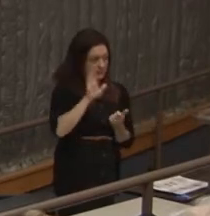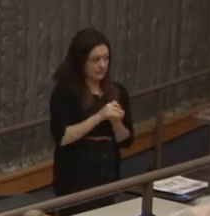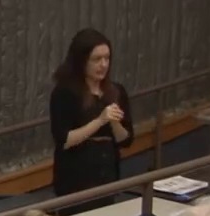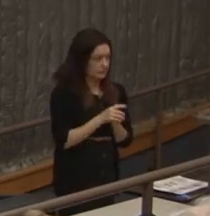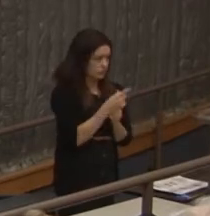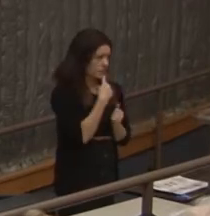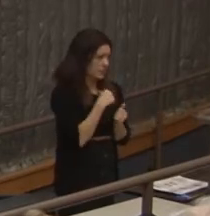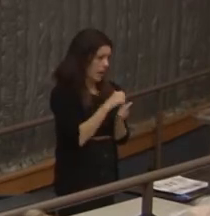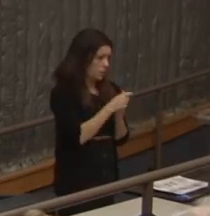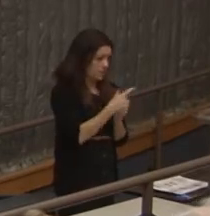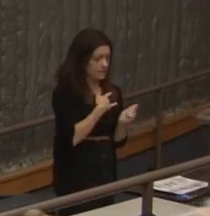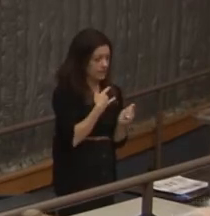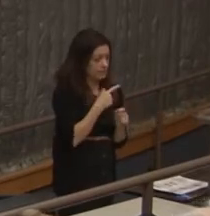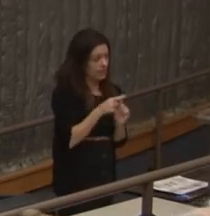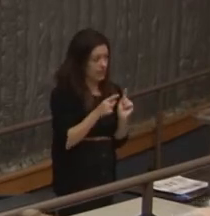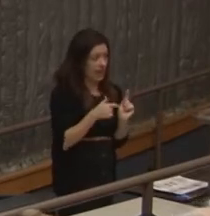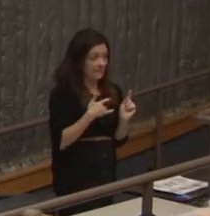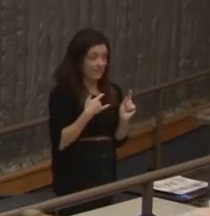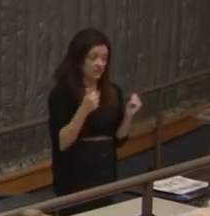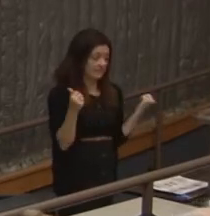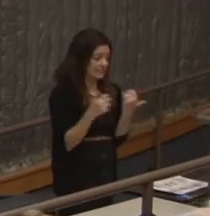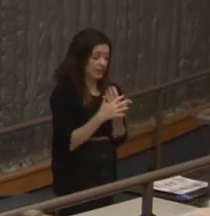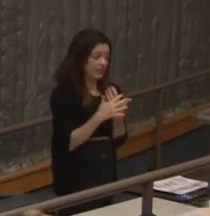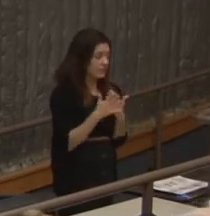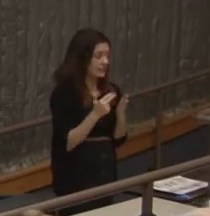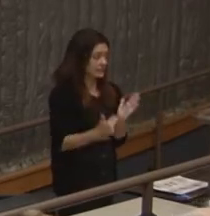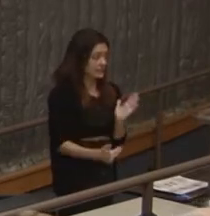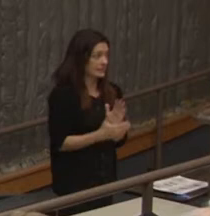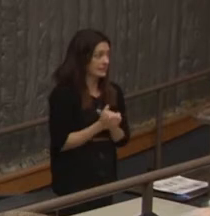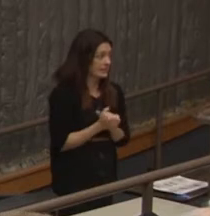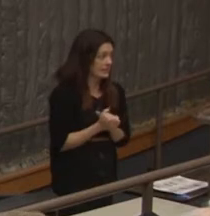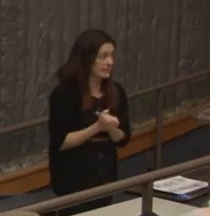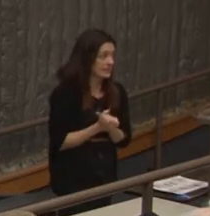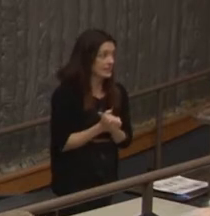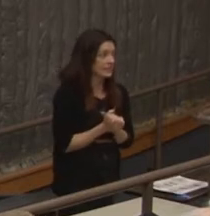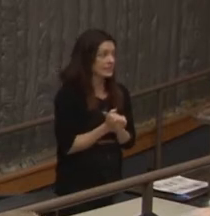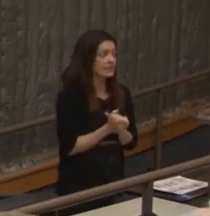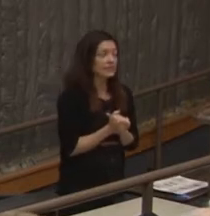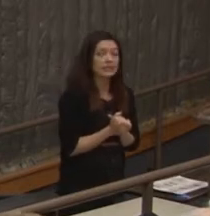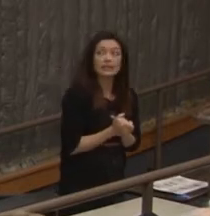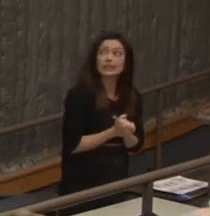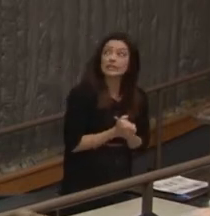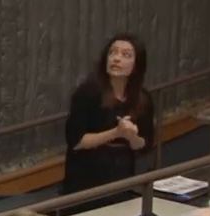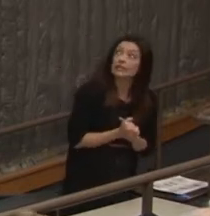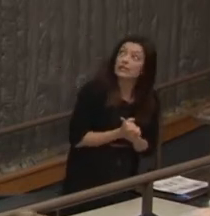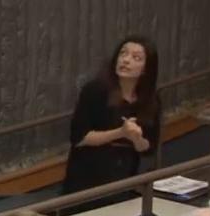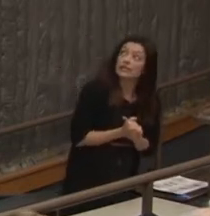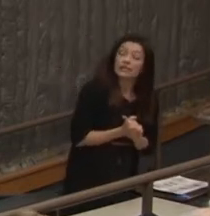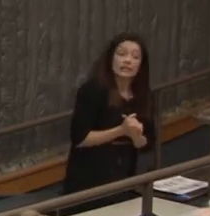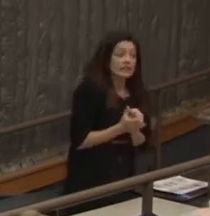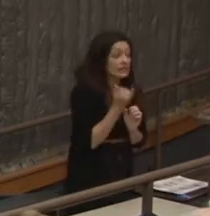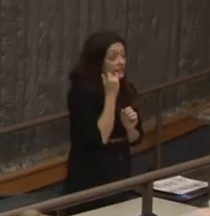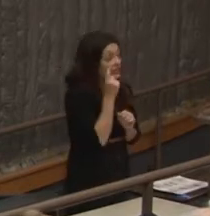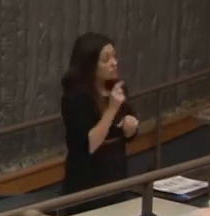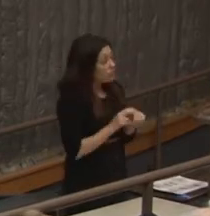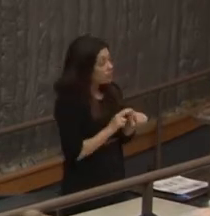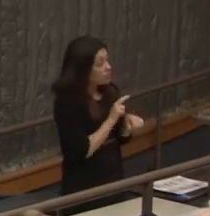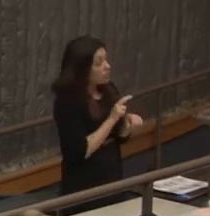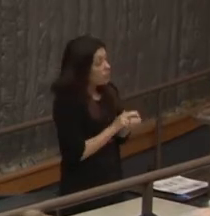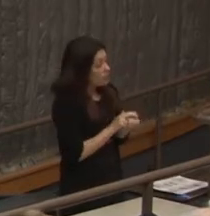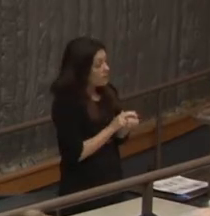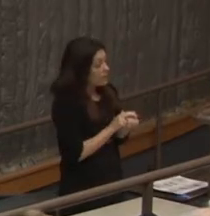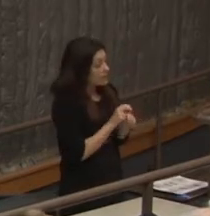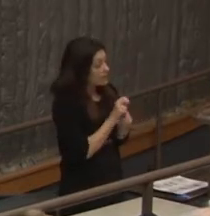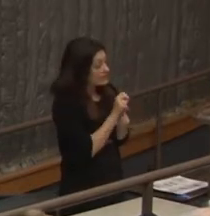but this is how I feel about it. And I like to If this were a normal scene, you would call it nap time